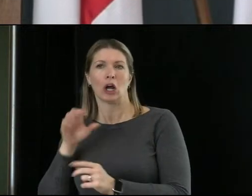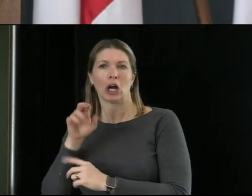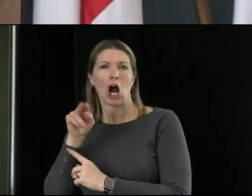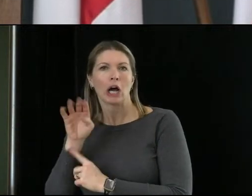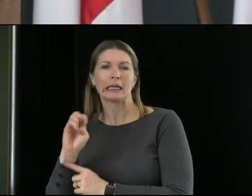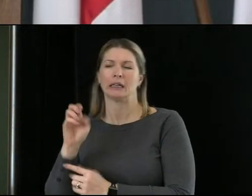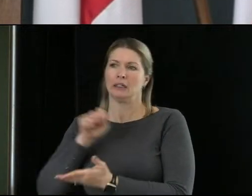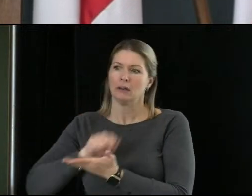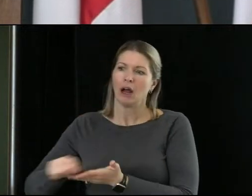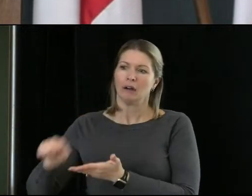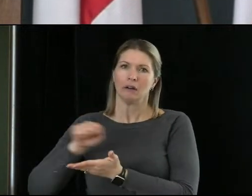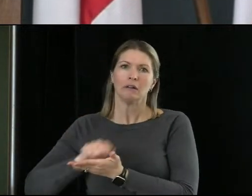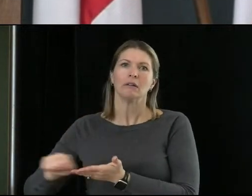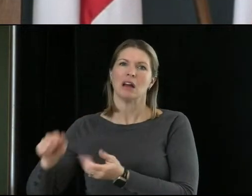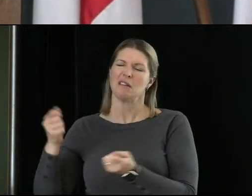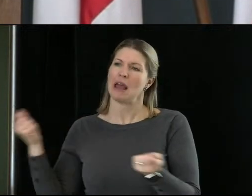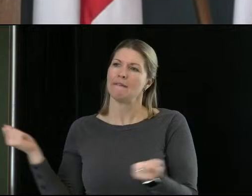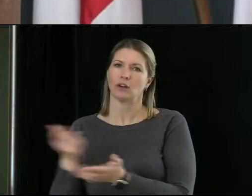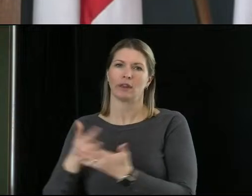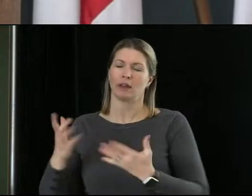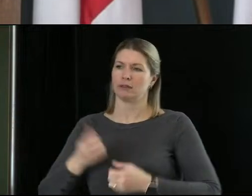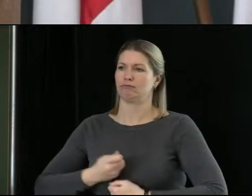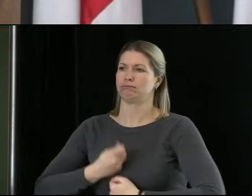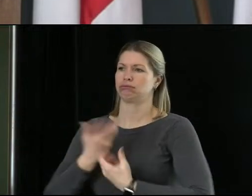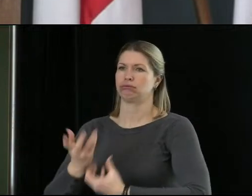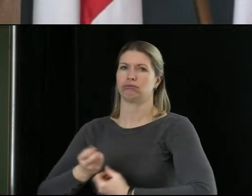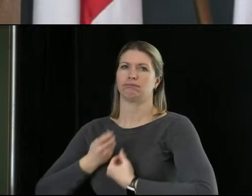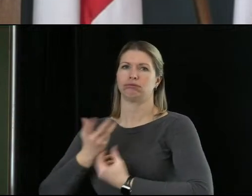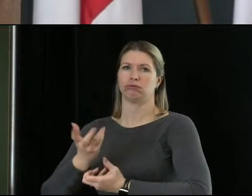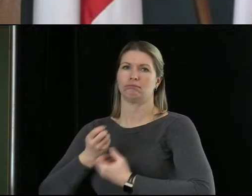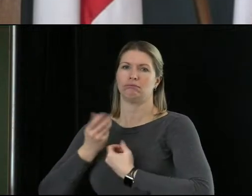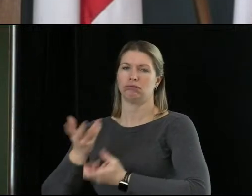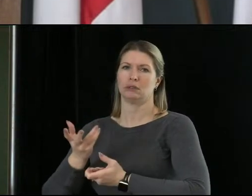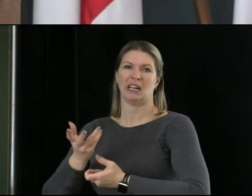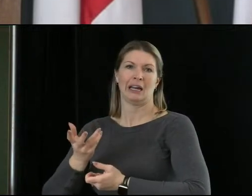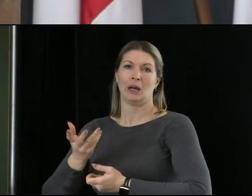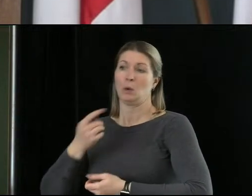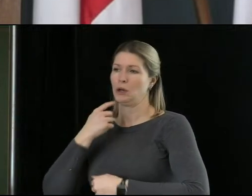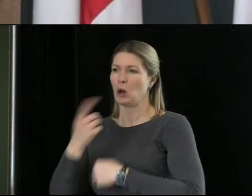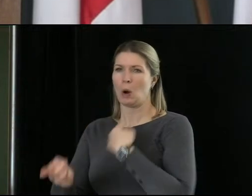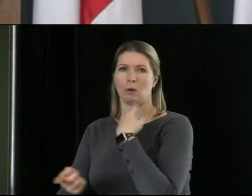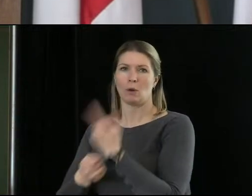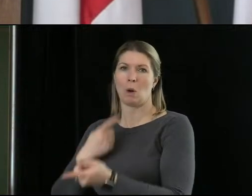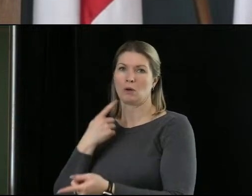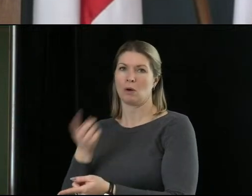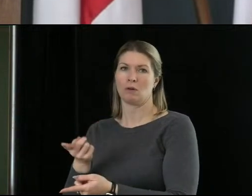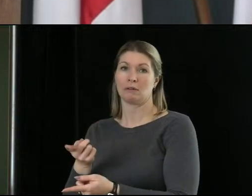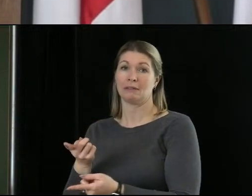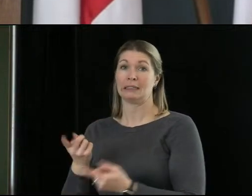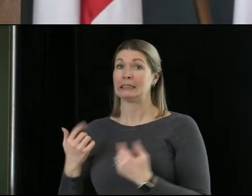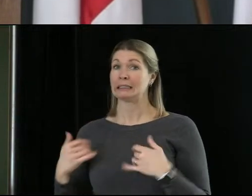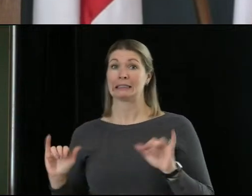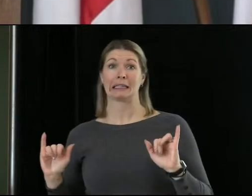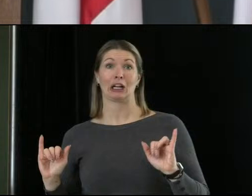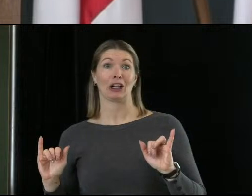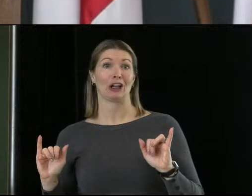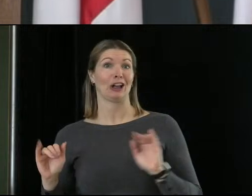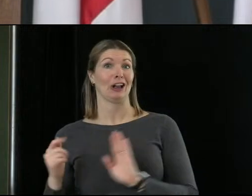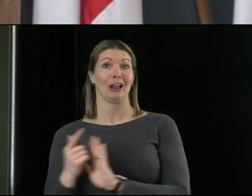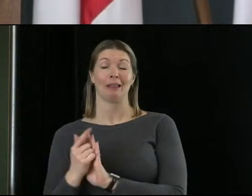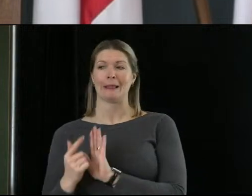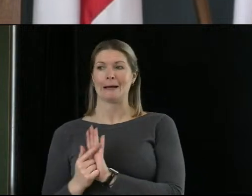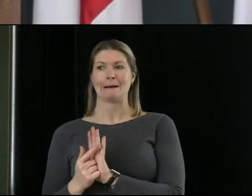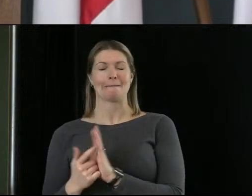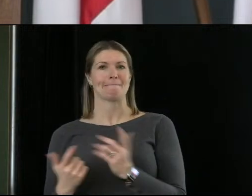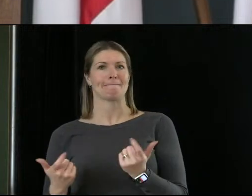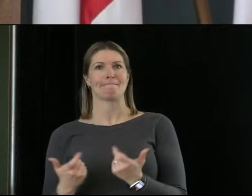had to tell her about what was happening to Julianne. Still, there was nothing we could do to get our daughter